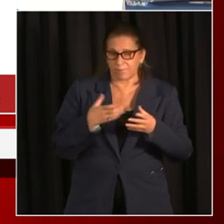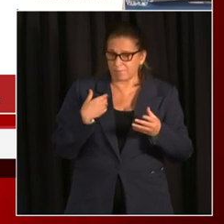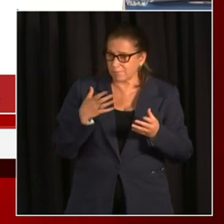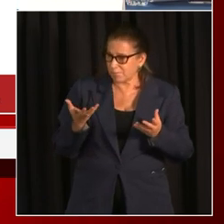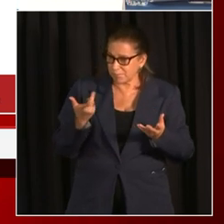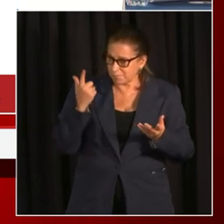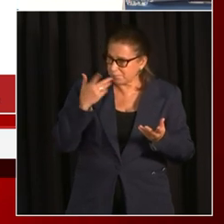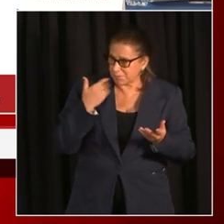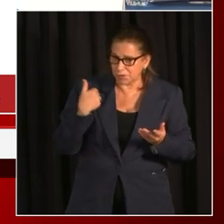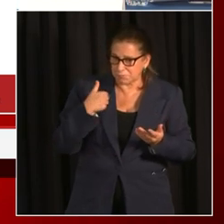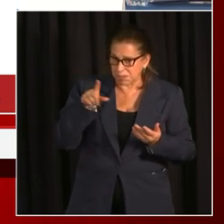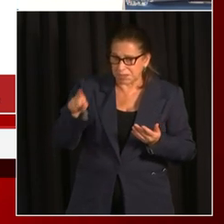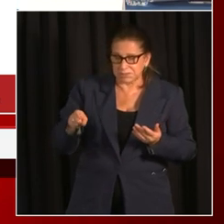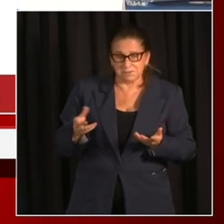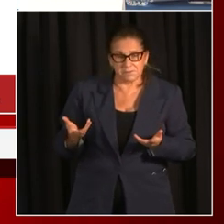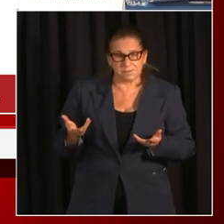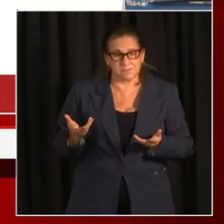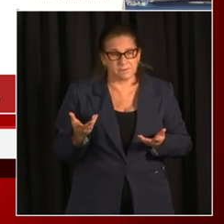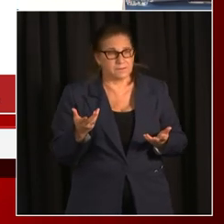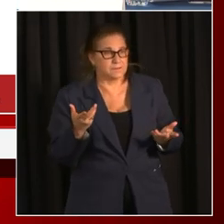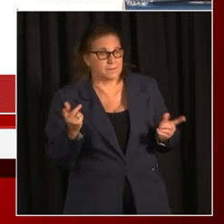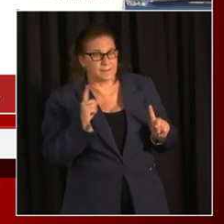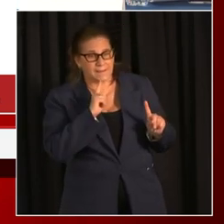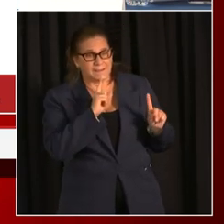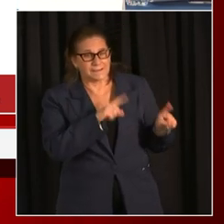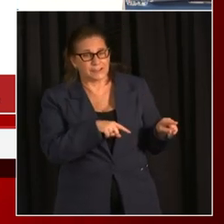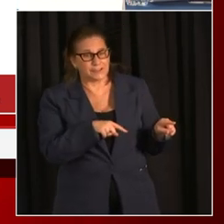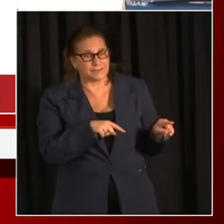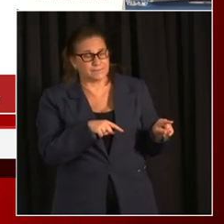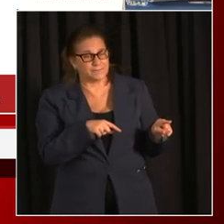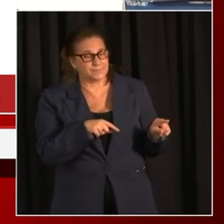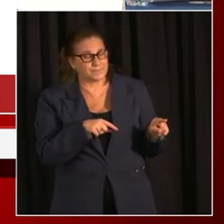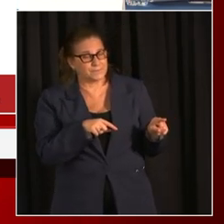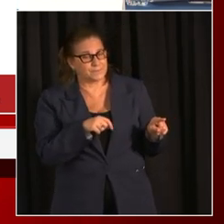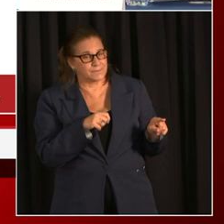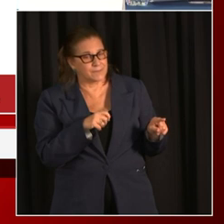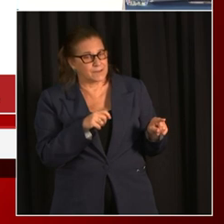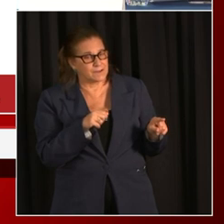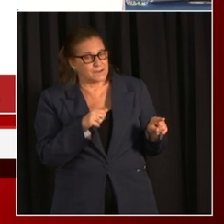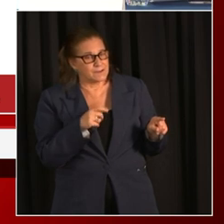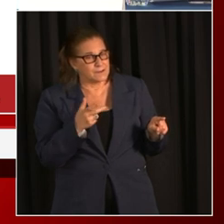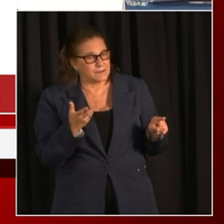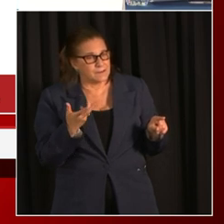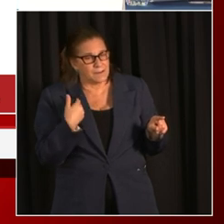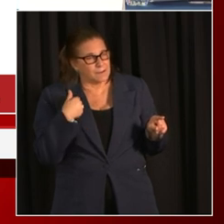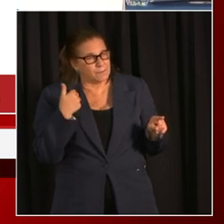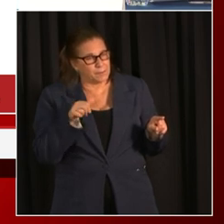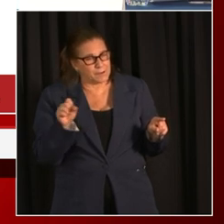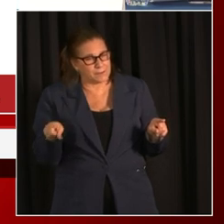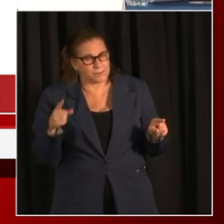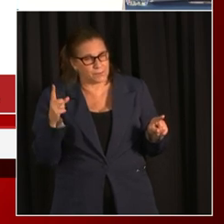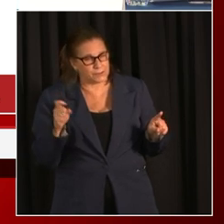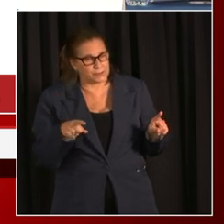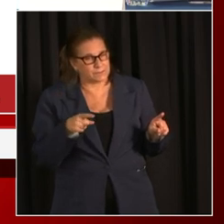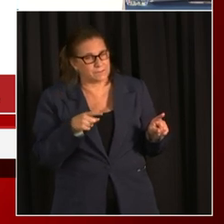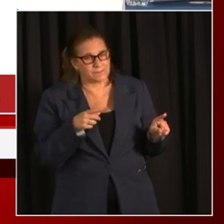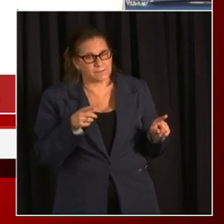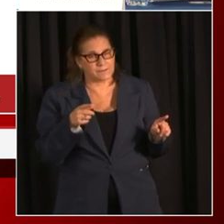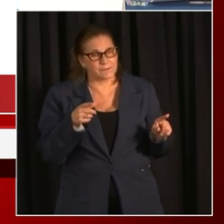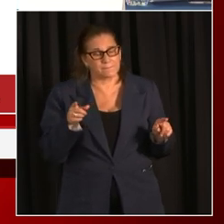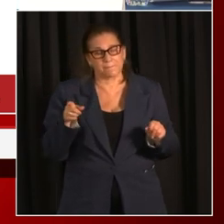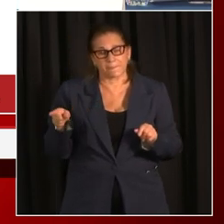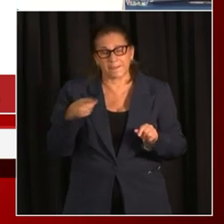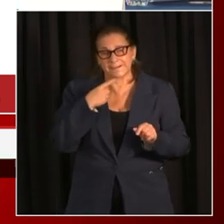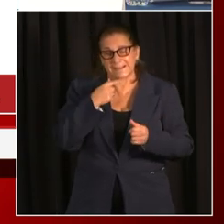well, if it prompts me to definitively ask people questions versus having to remember which questions to ask. So we make the solution smarter each and every